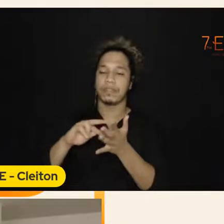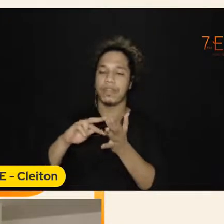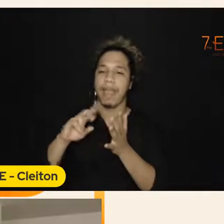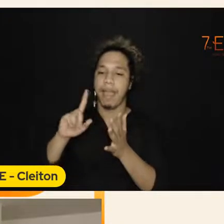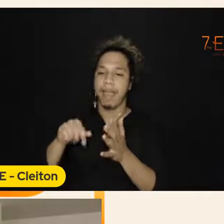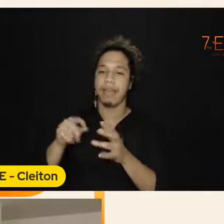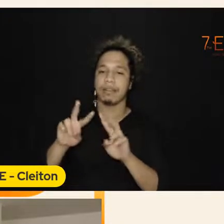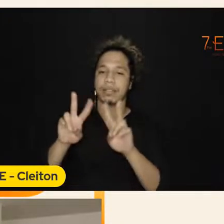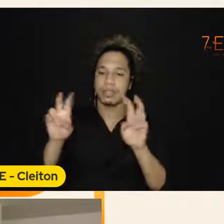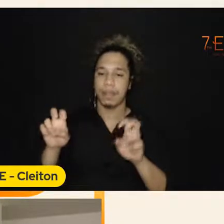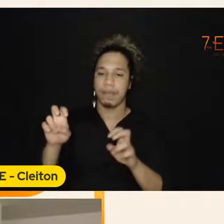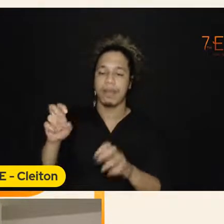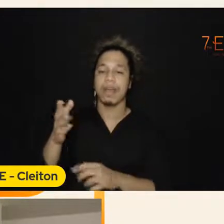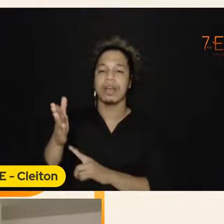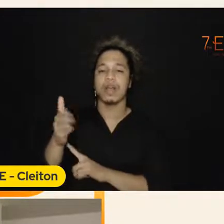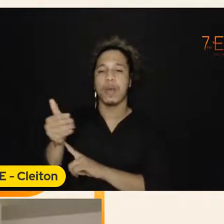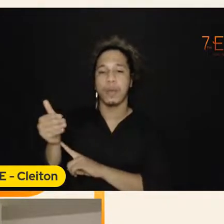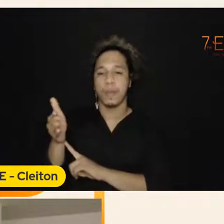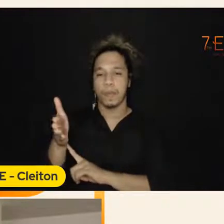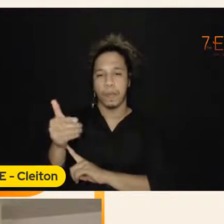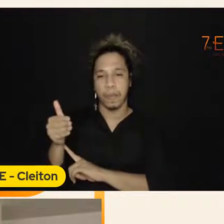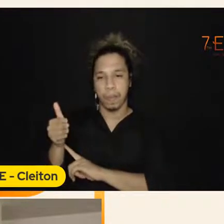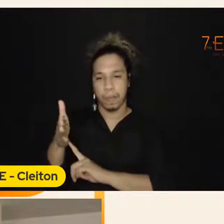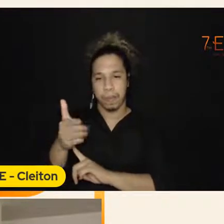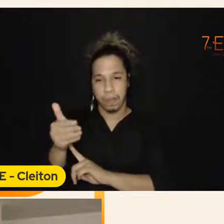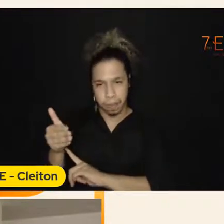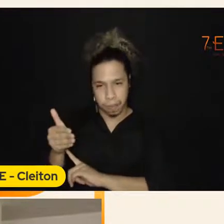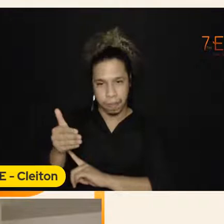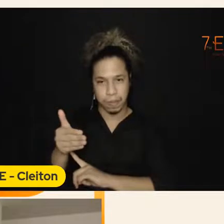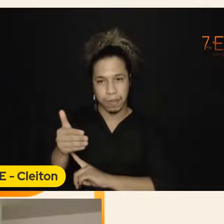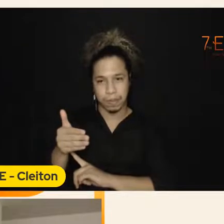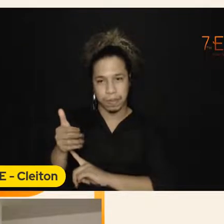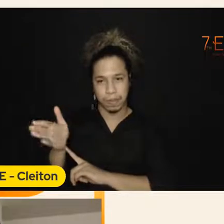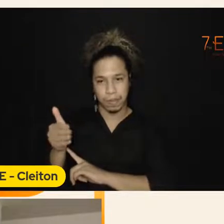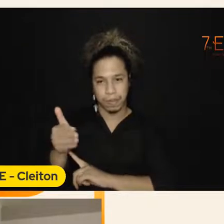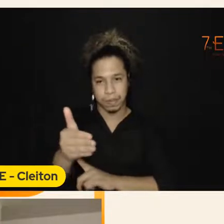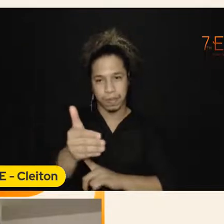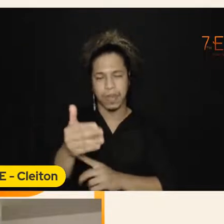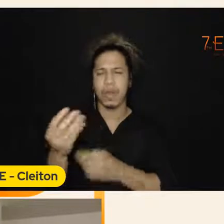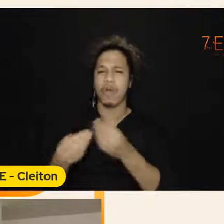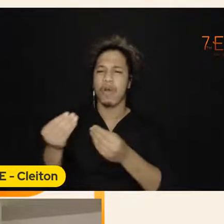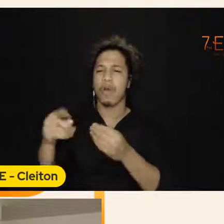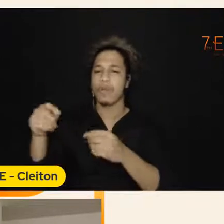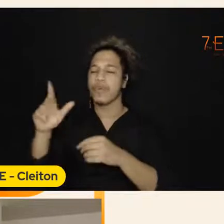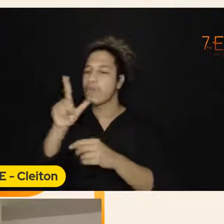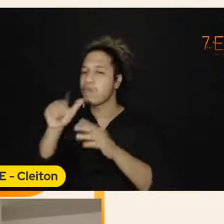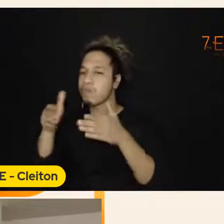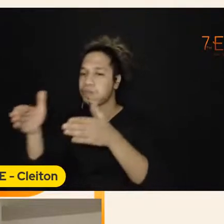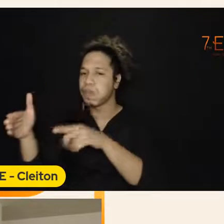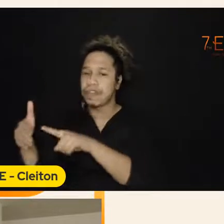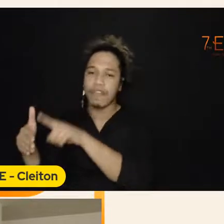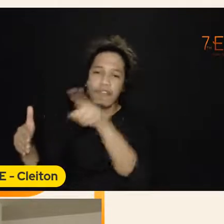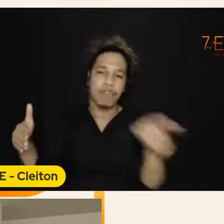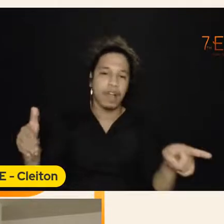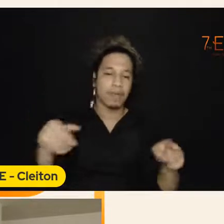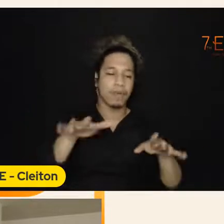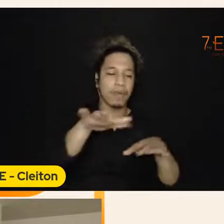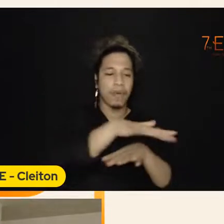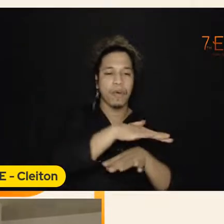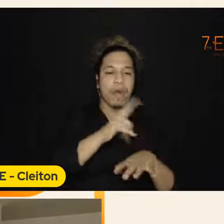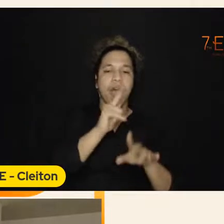get out of this darkness and go to the open seas, as Kleber talked about.